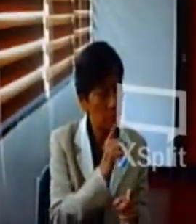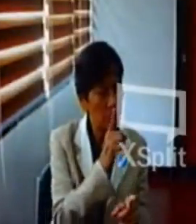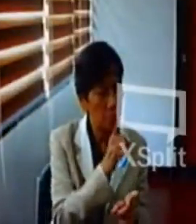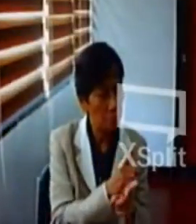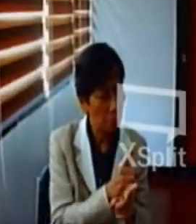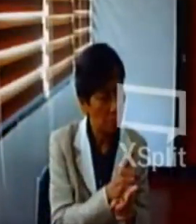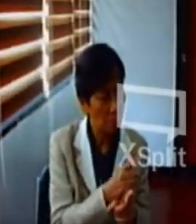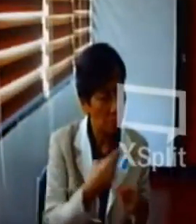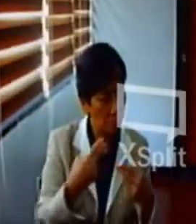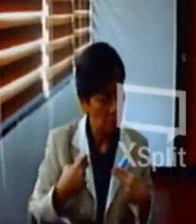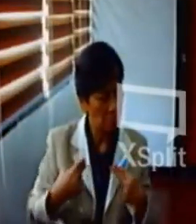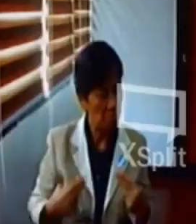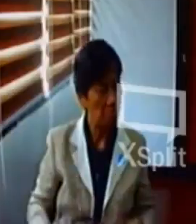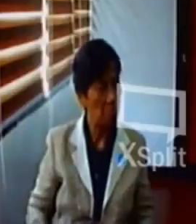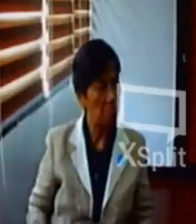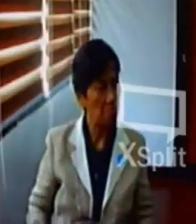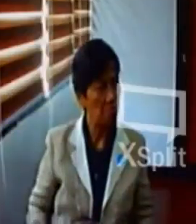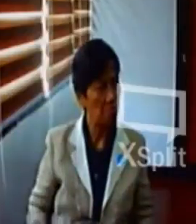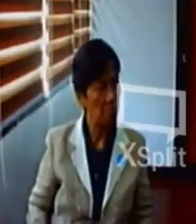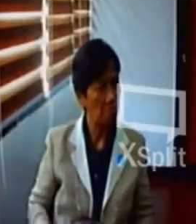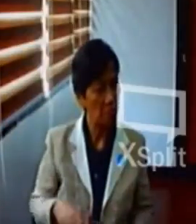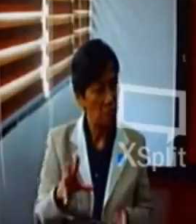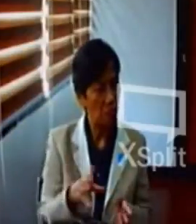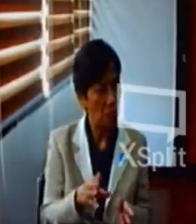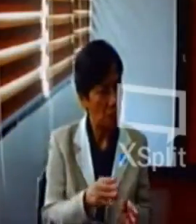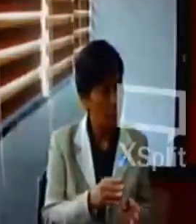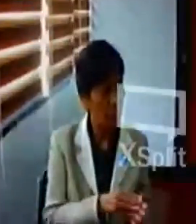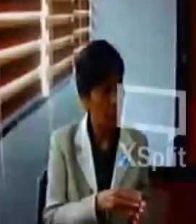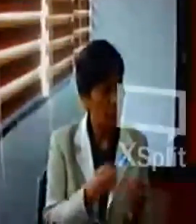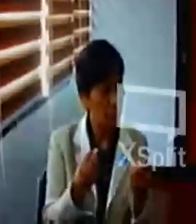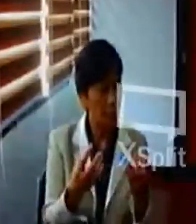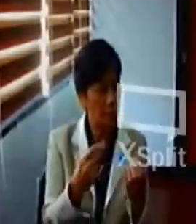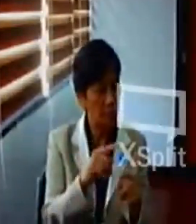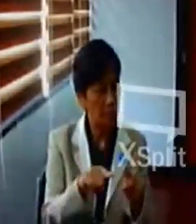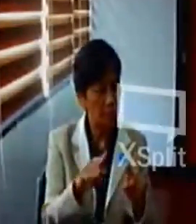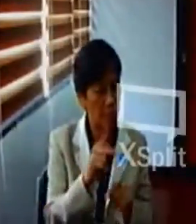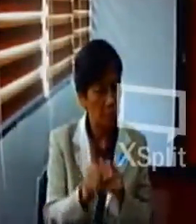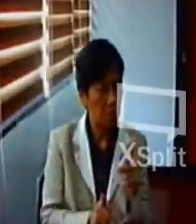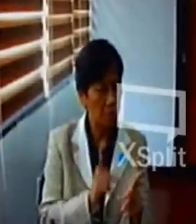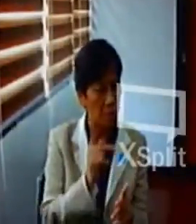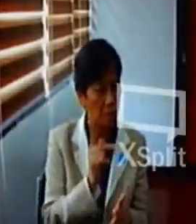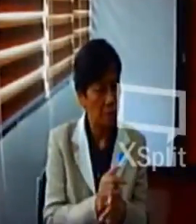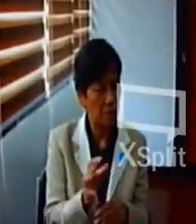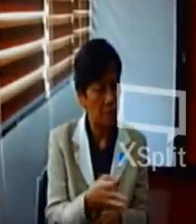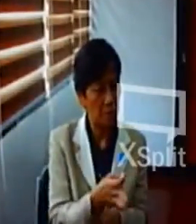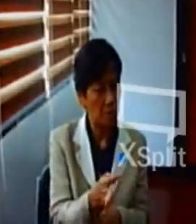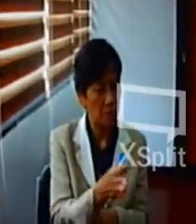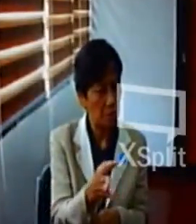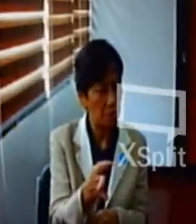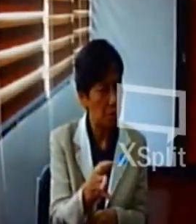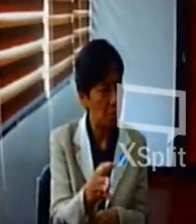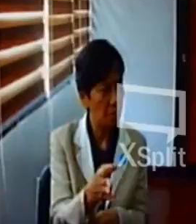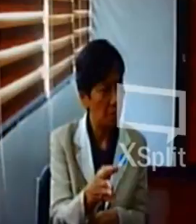healthy to attract so many diverse fishery fishes or